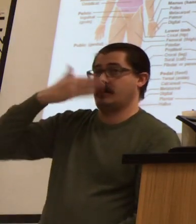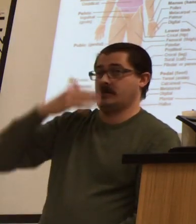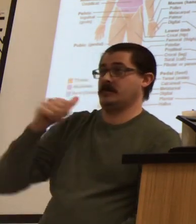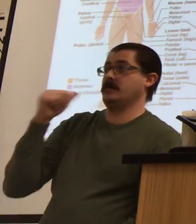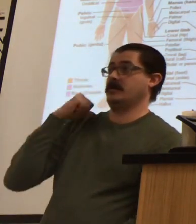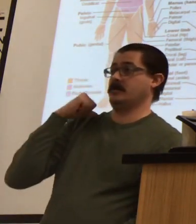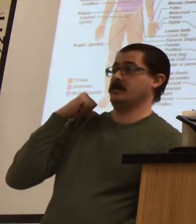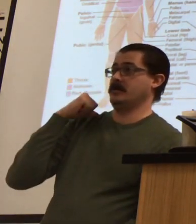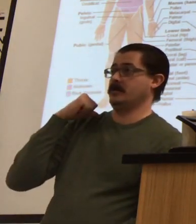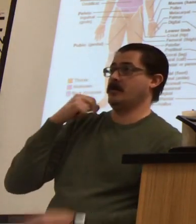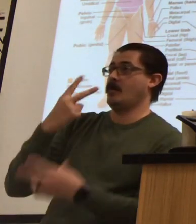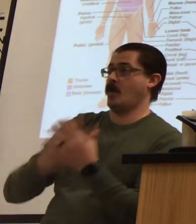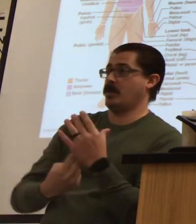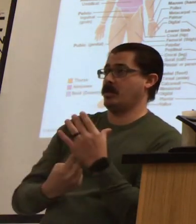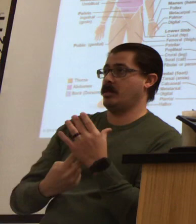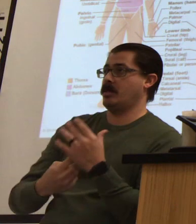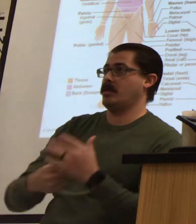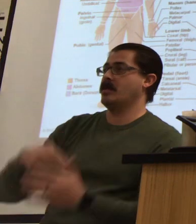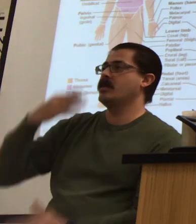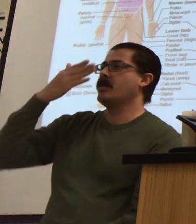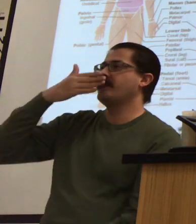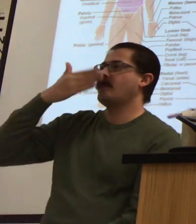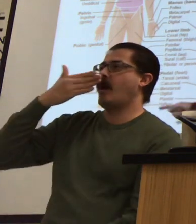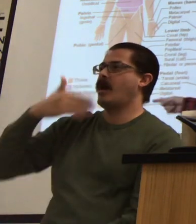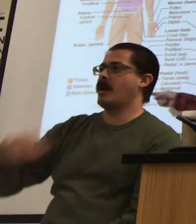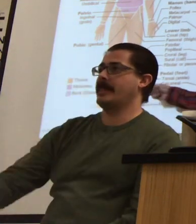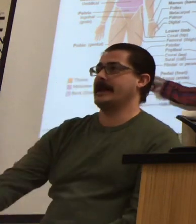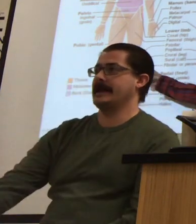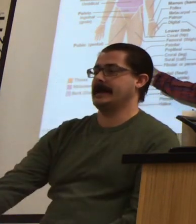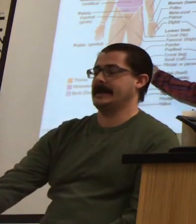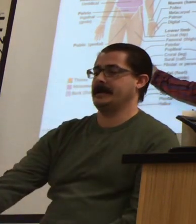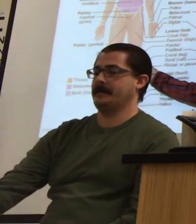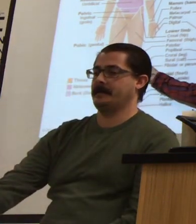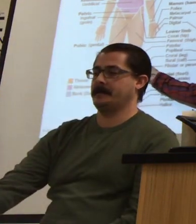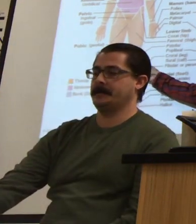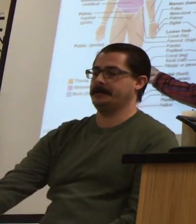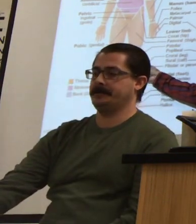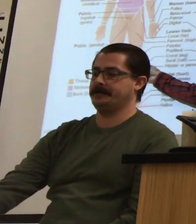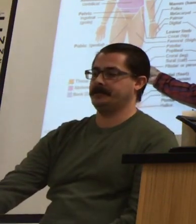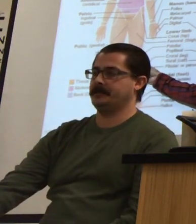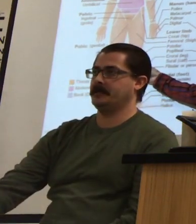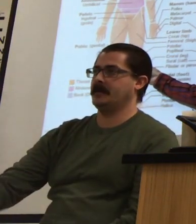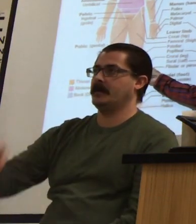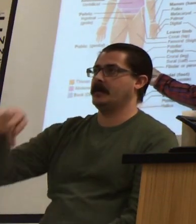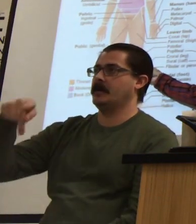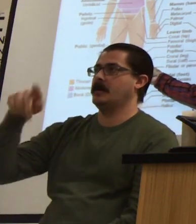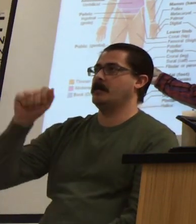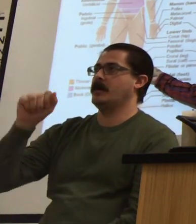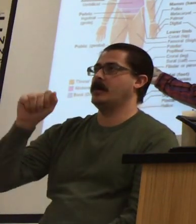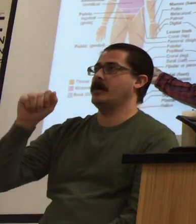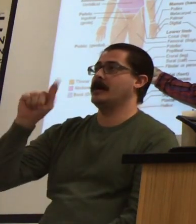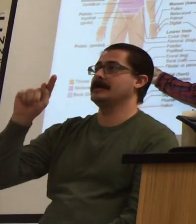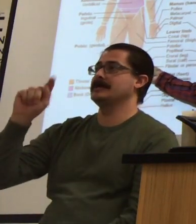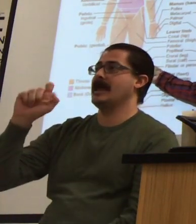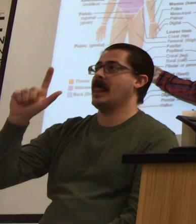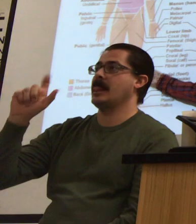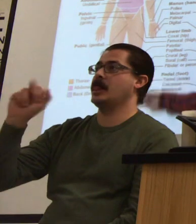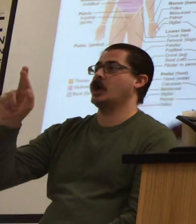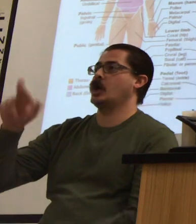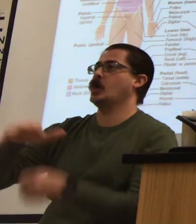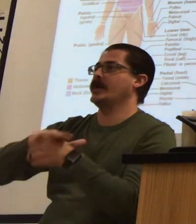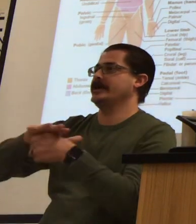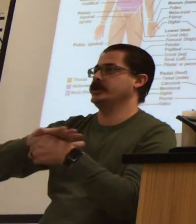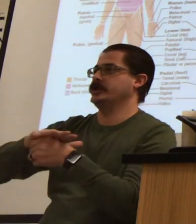and an anterior. The front of the knee is the patellar region, where your kneecaps